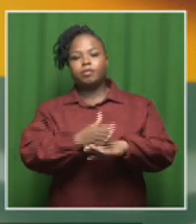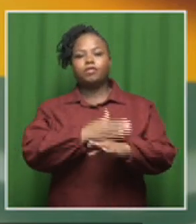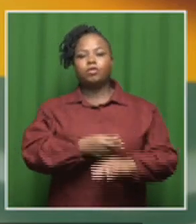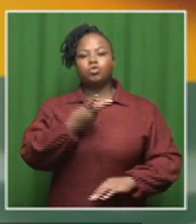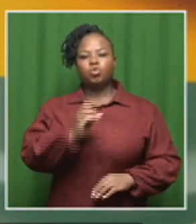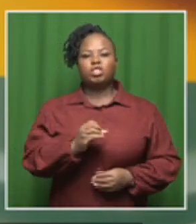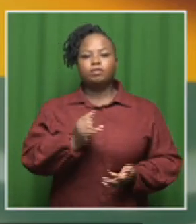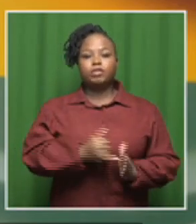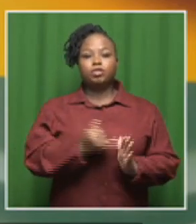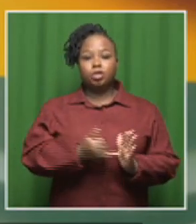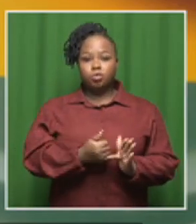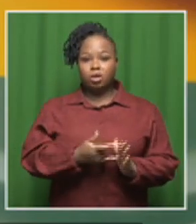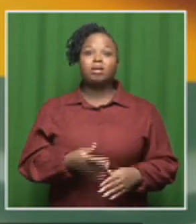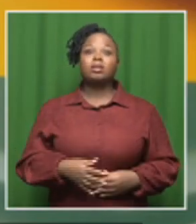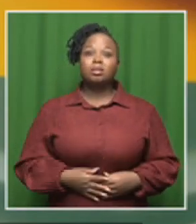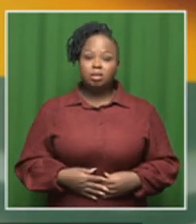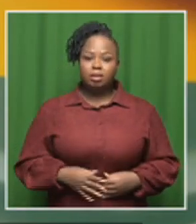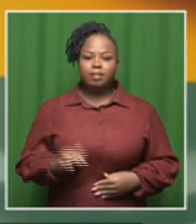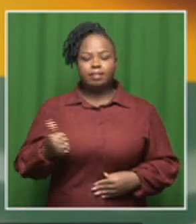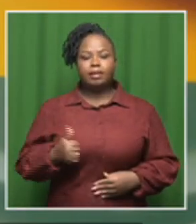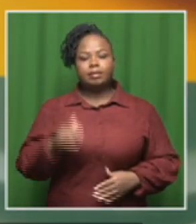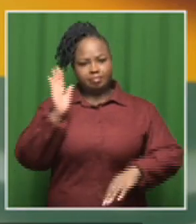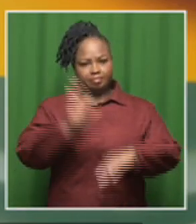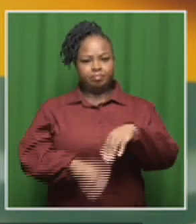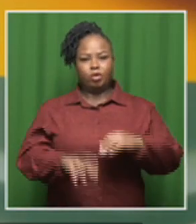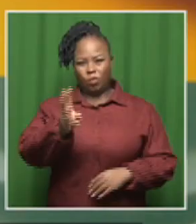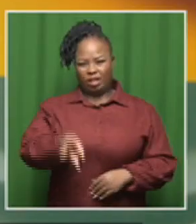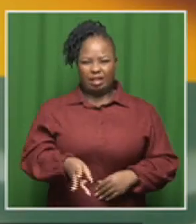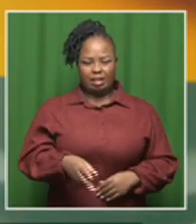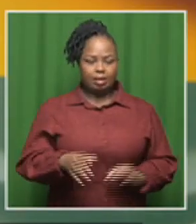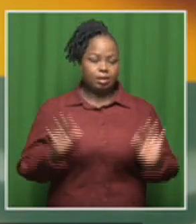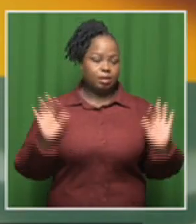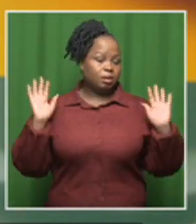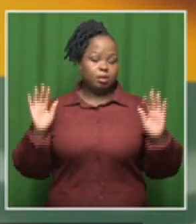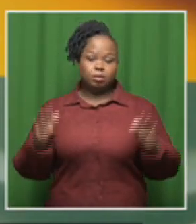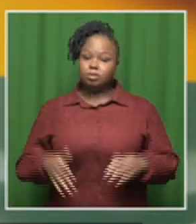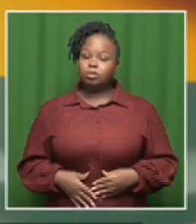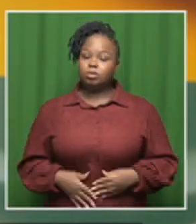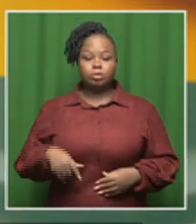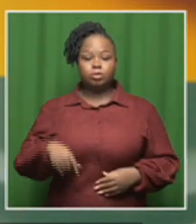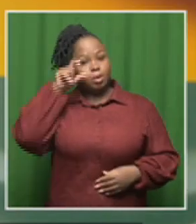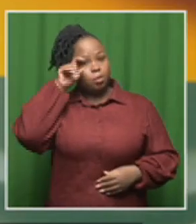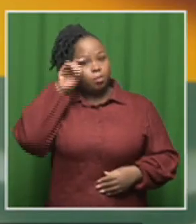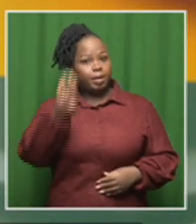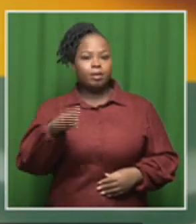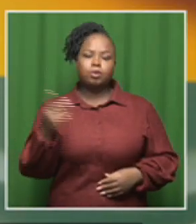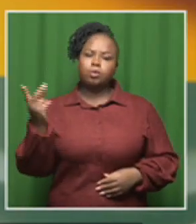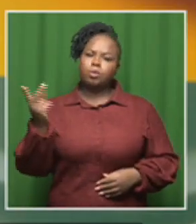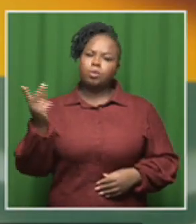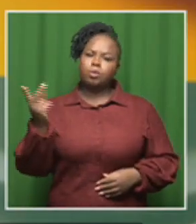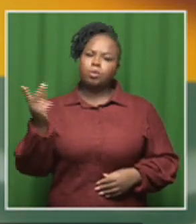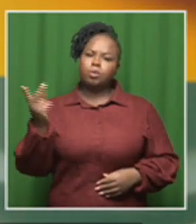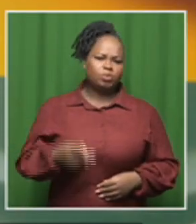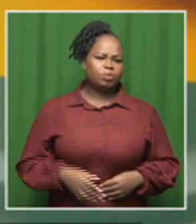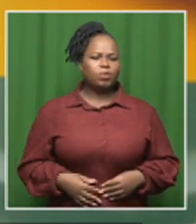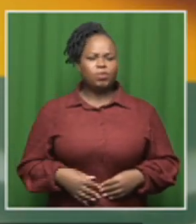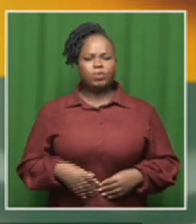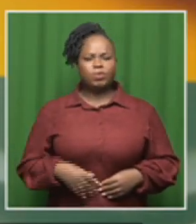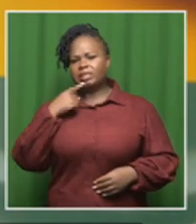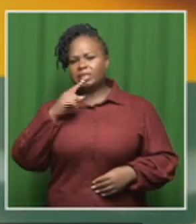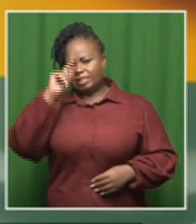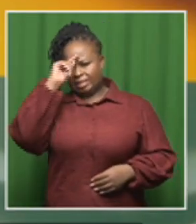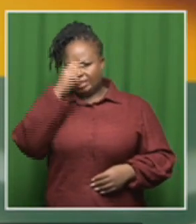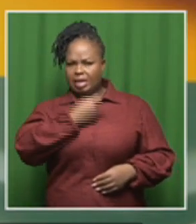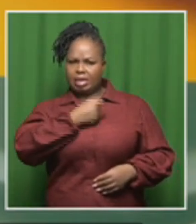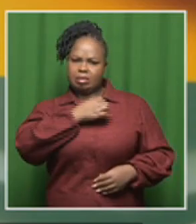of January when to office, there's going to be hell. And you have Biden, on the other hand, pardoning his